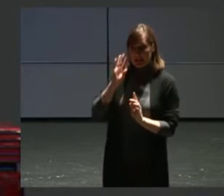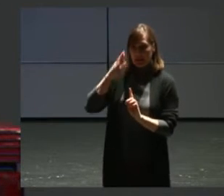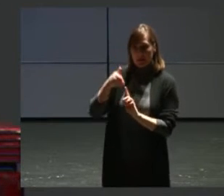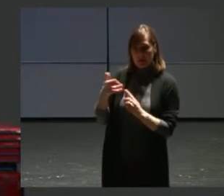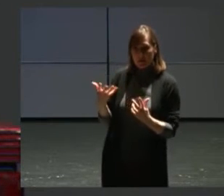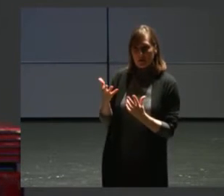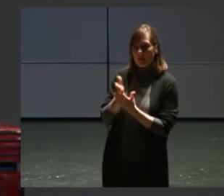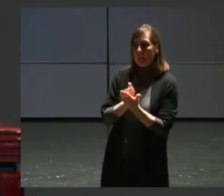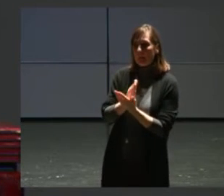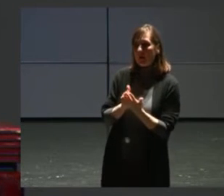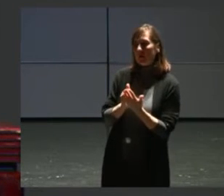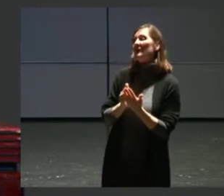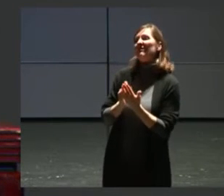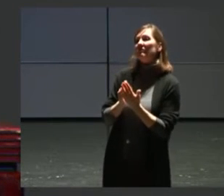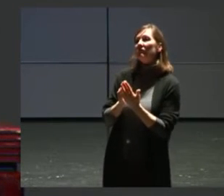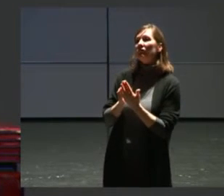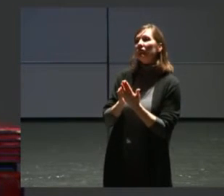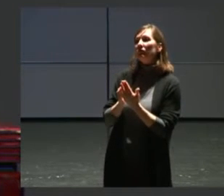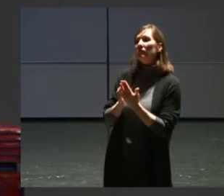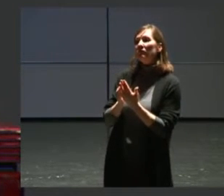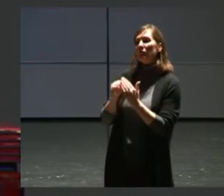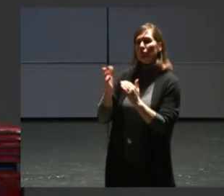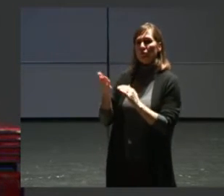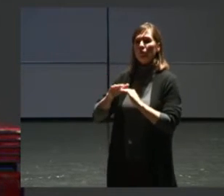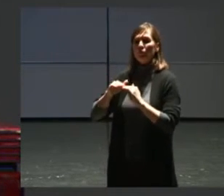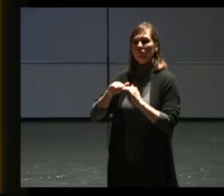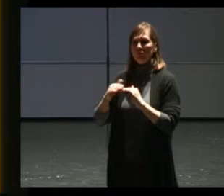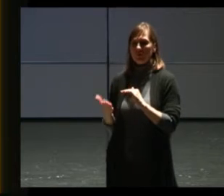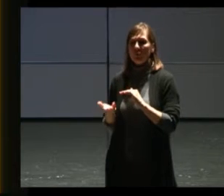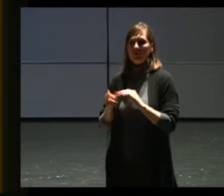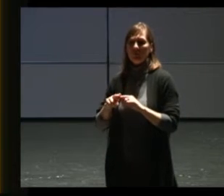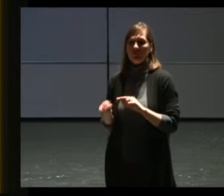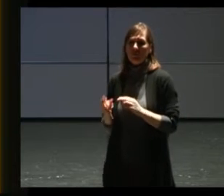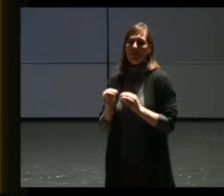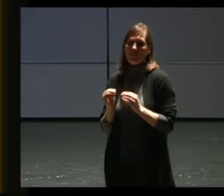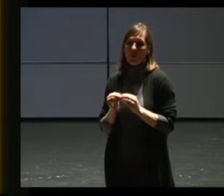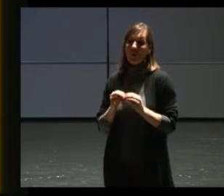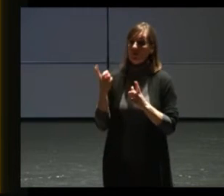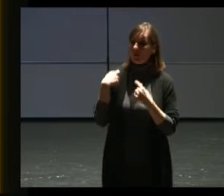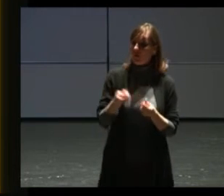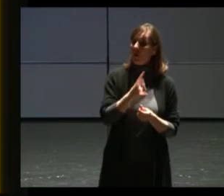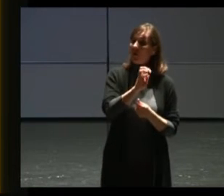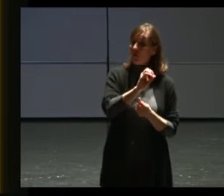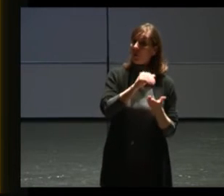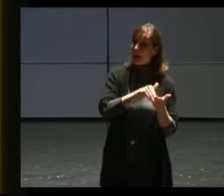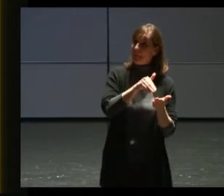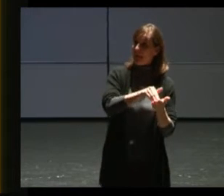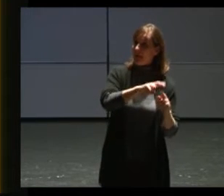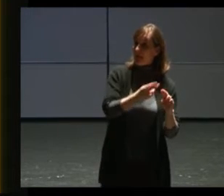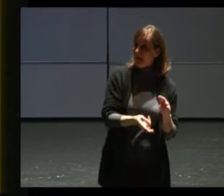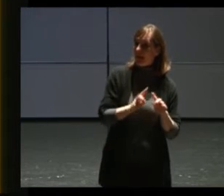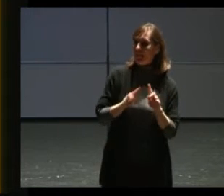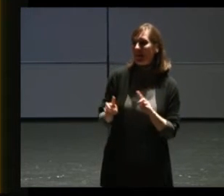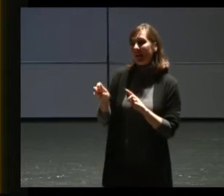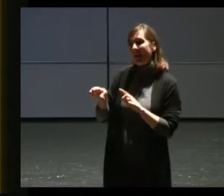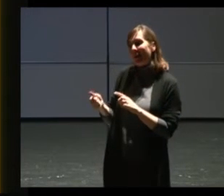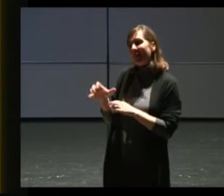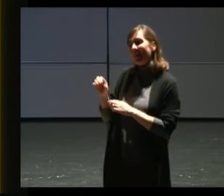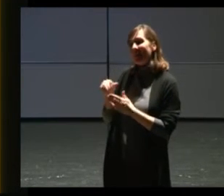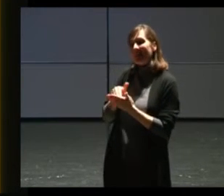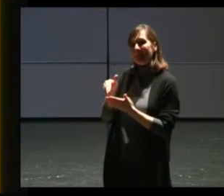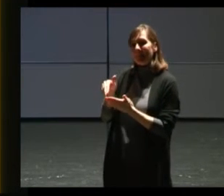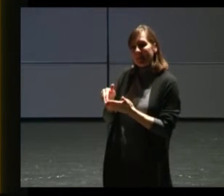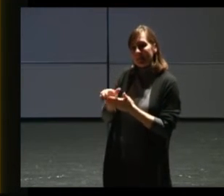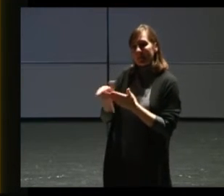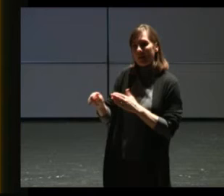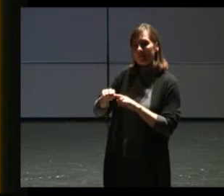the $40 million that we've already reduced our budget to continue this year to bring another $15 million out of our budget by the end of the